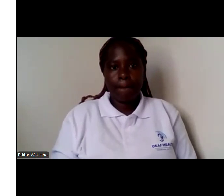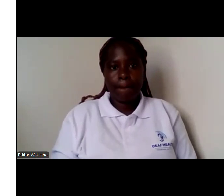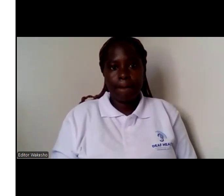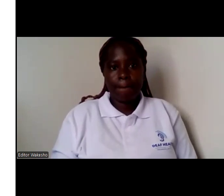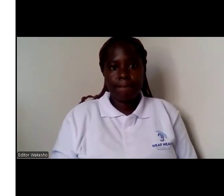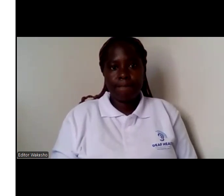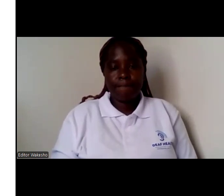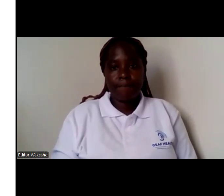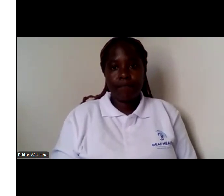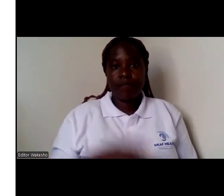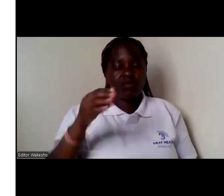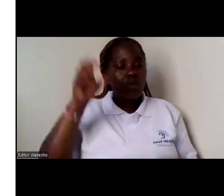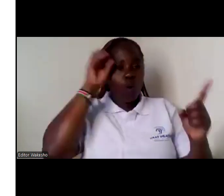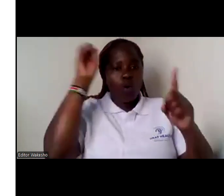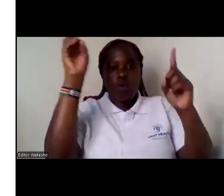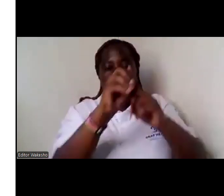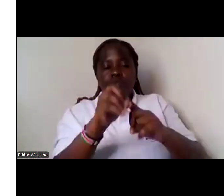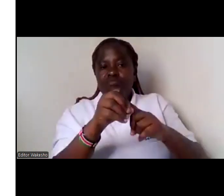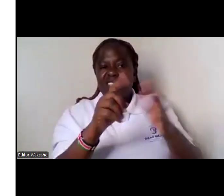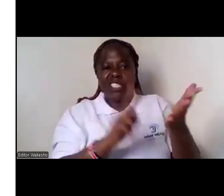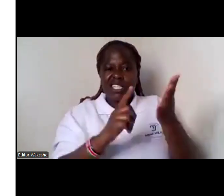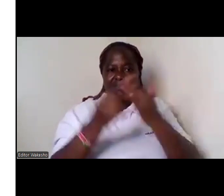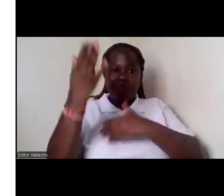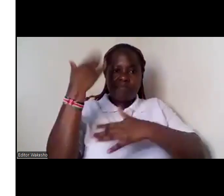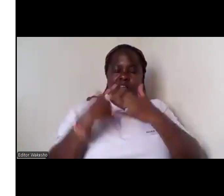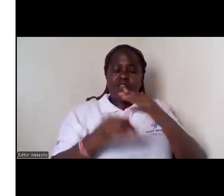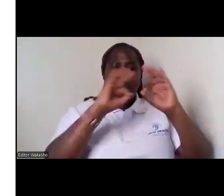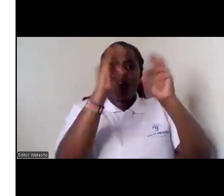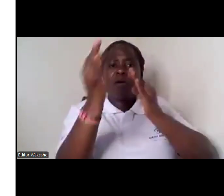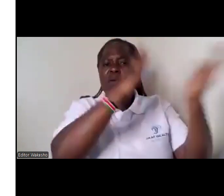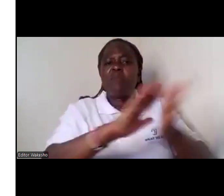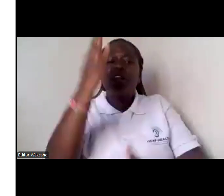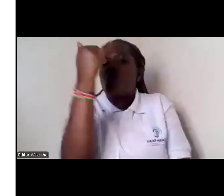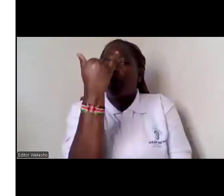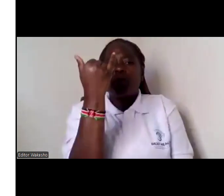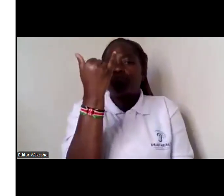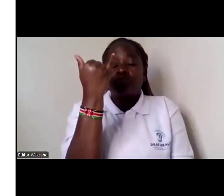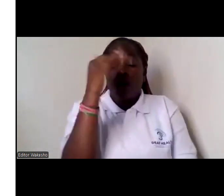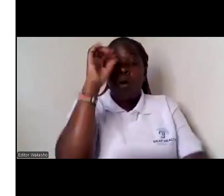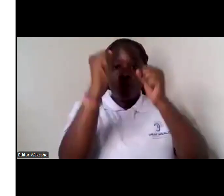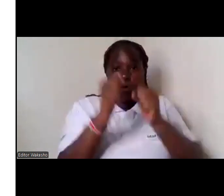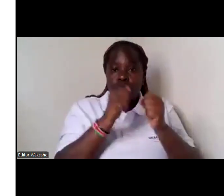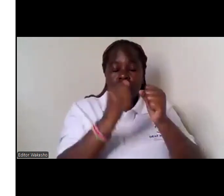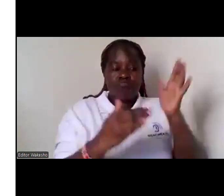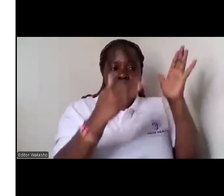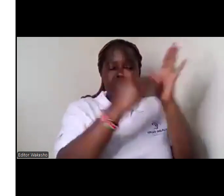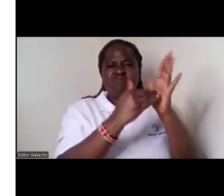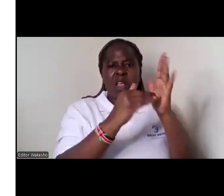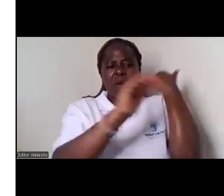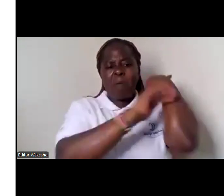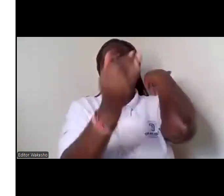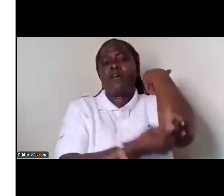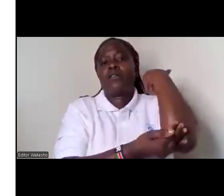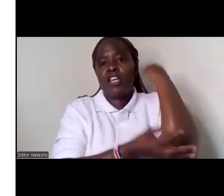And these are just the goals that I had mentioned for why we give contraceptives: to prevent unintended